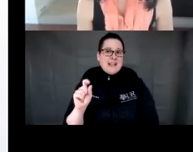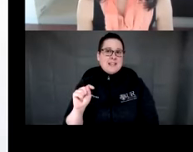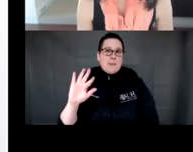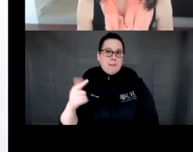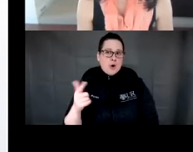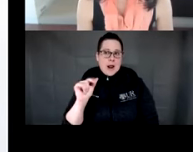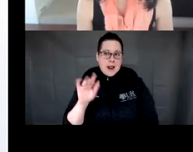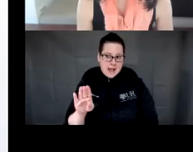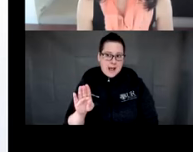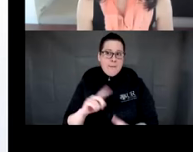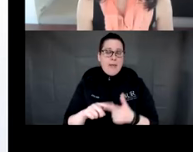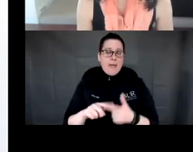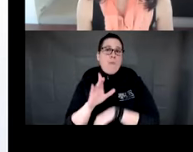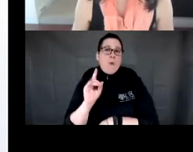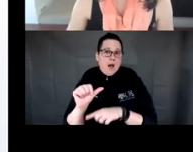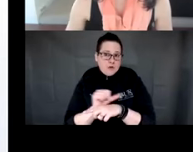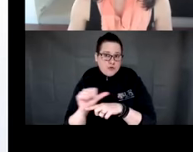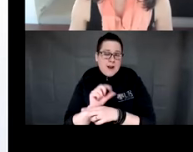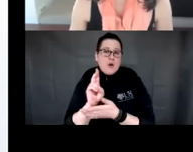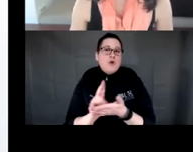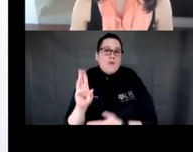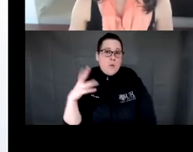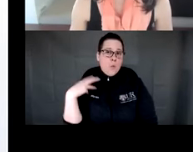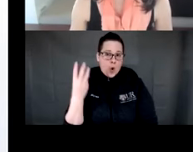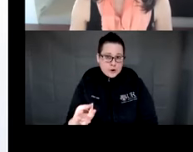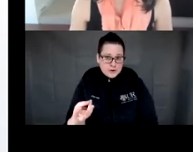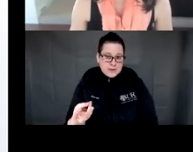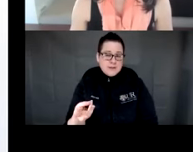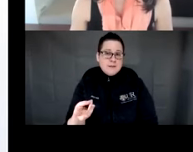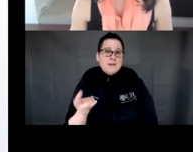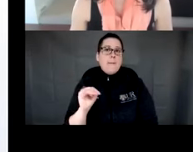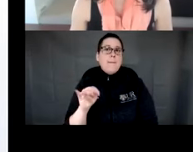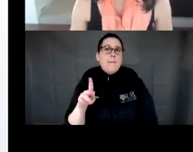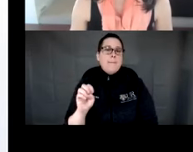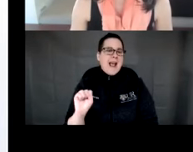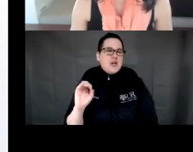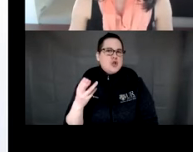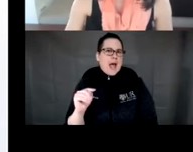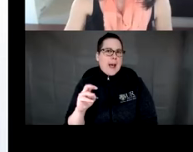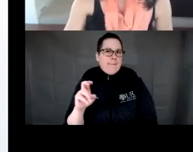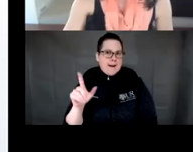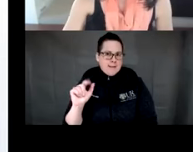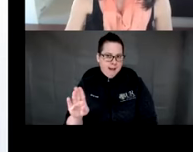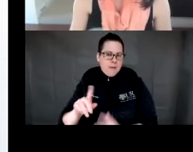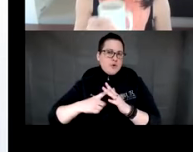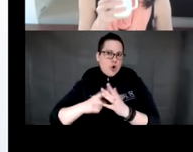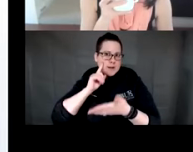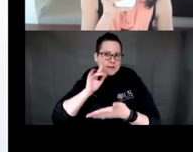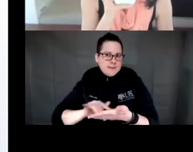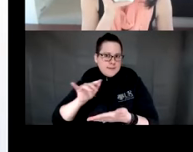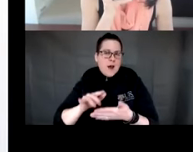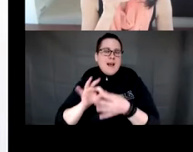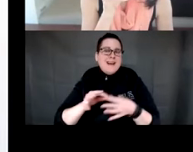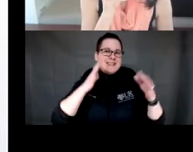do her postdoctoral training at the University of Washington in Mike Shadland's lab, where she began her studies of